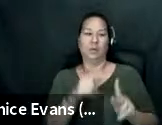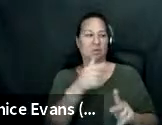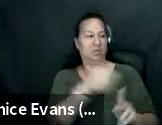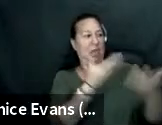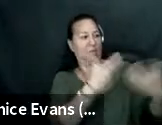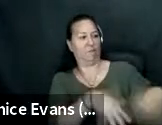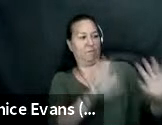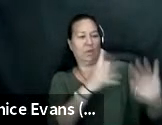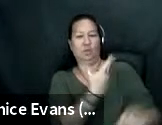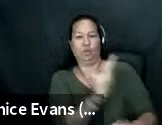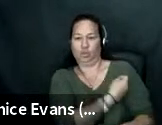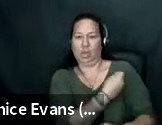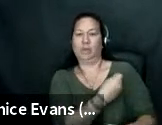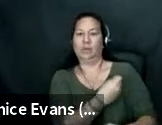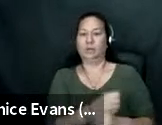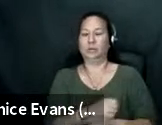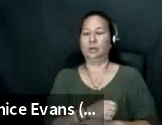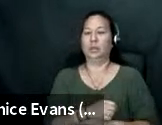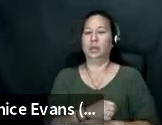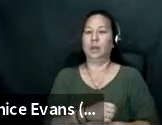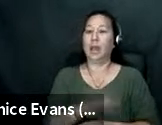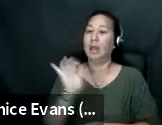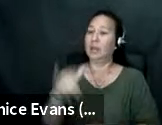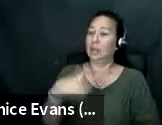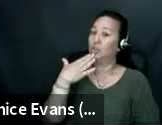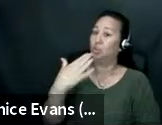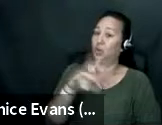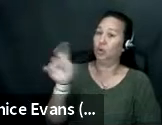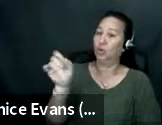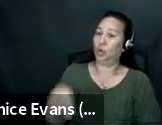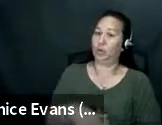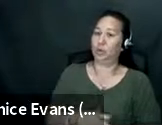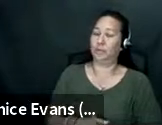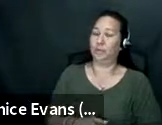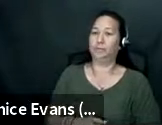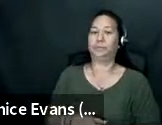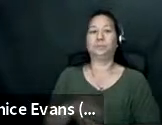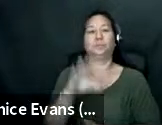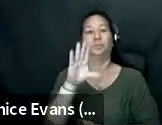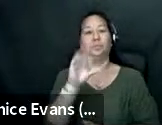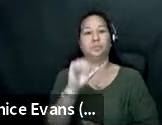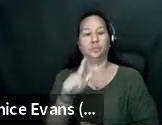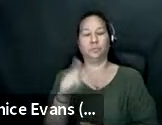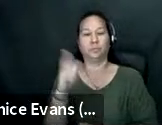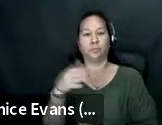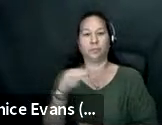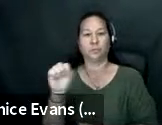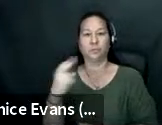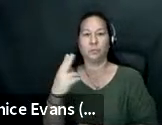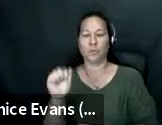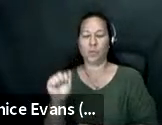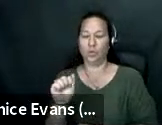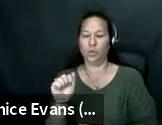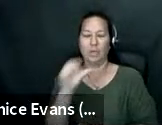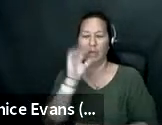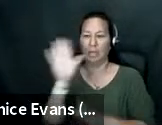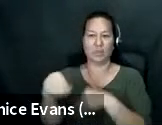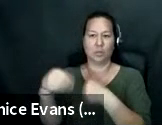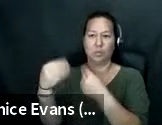That's a really good question. So the Cal OSHA ETS doesn't provide